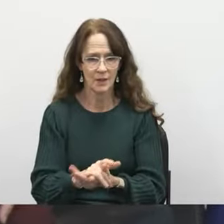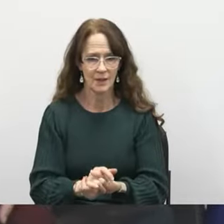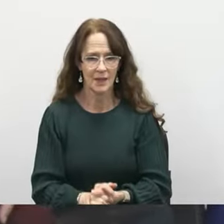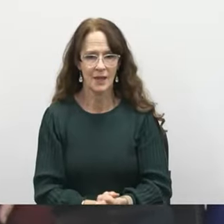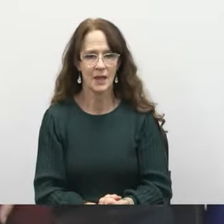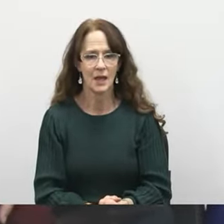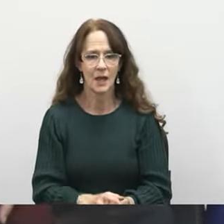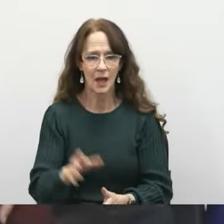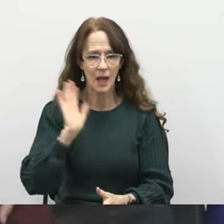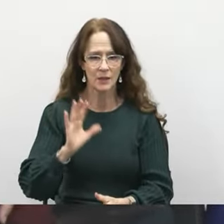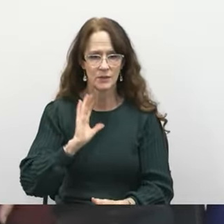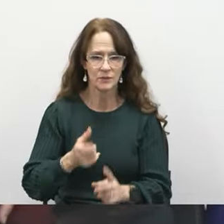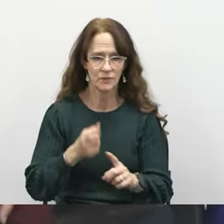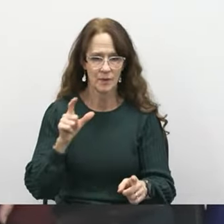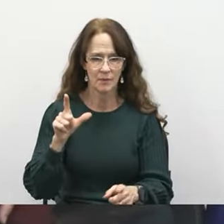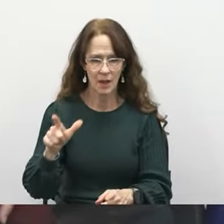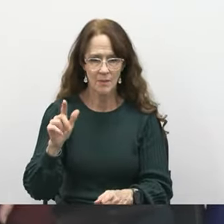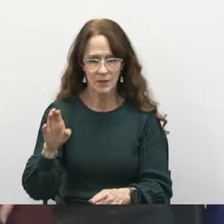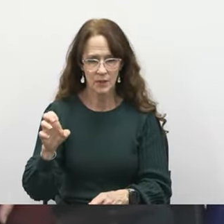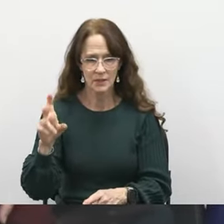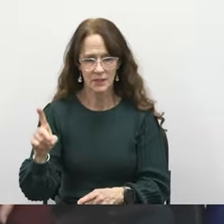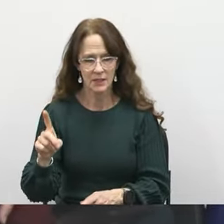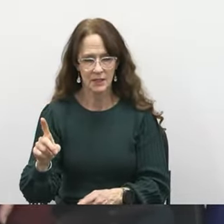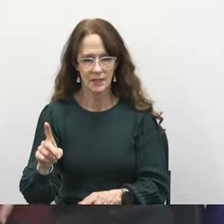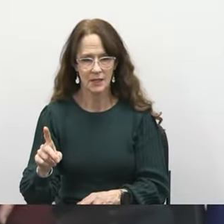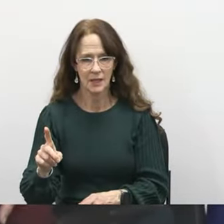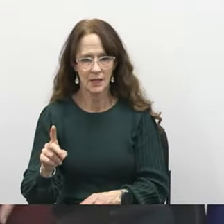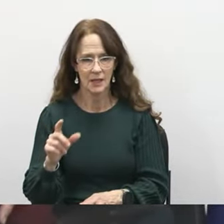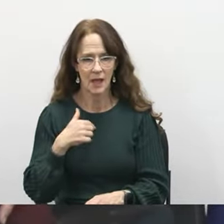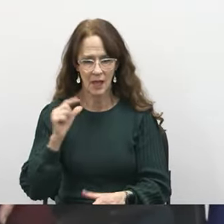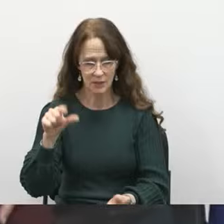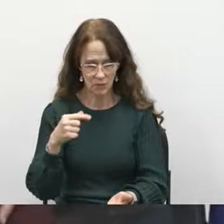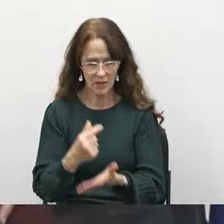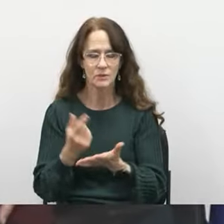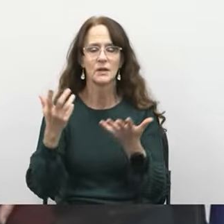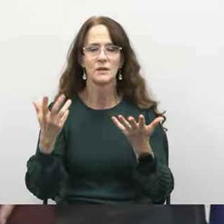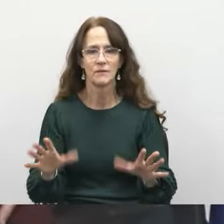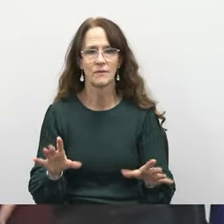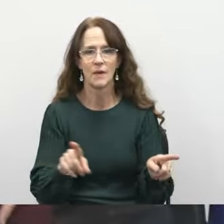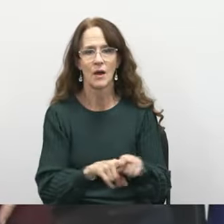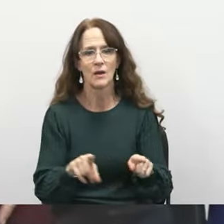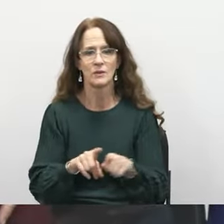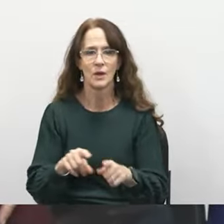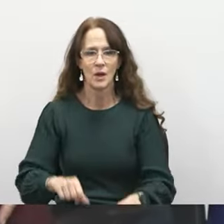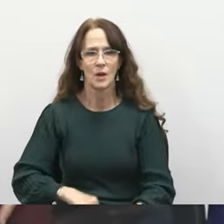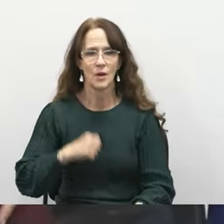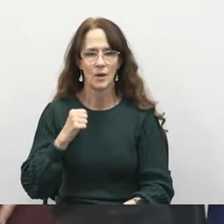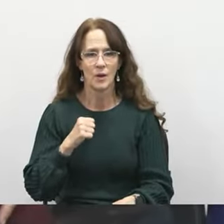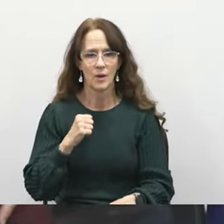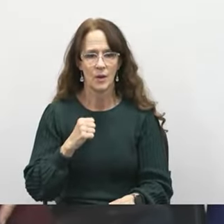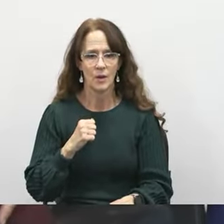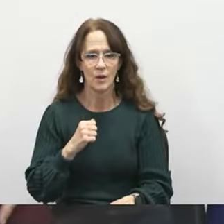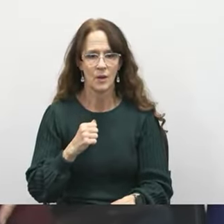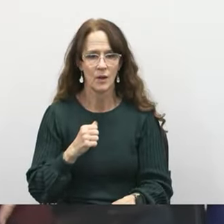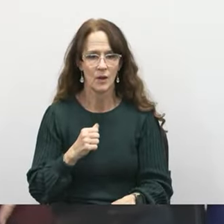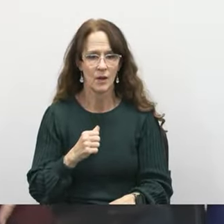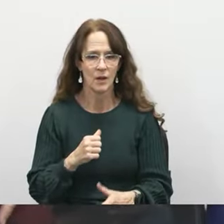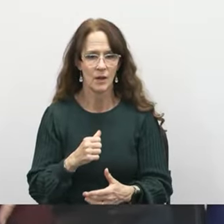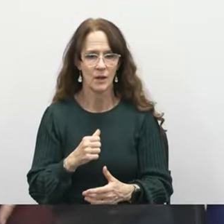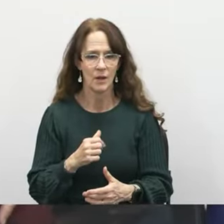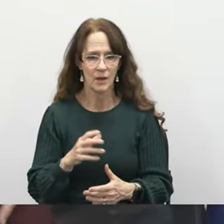Brown. I used to come from Long Beach Unified as well, so I am an alumni, and I am also proud Hughes Owl myself,